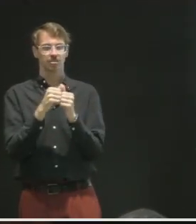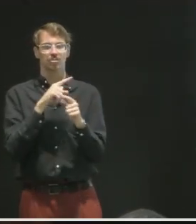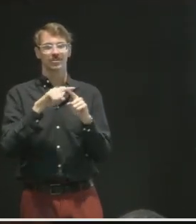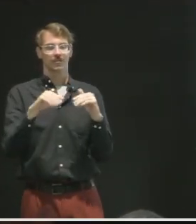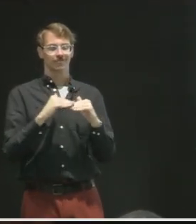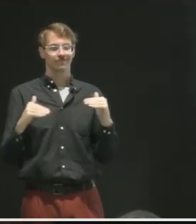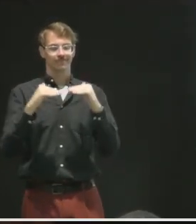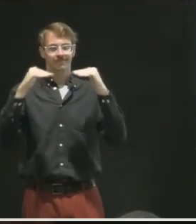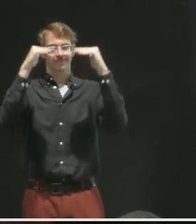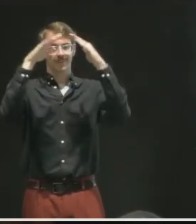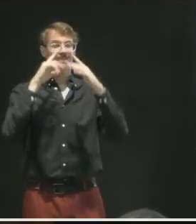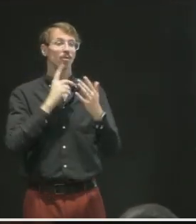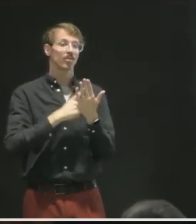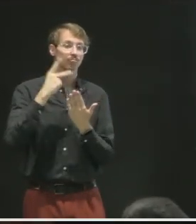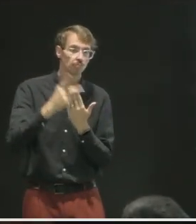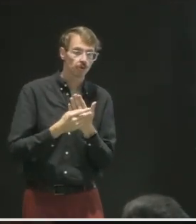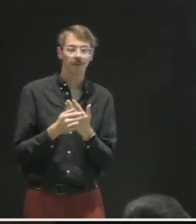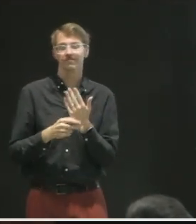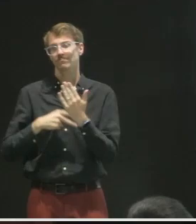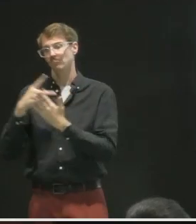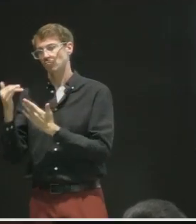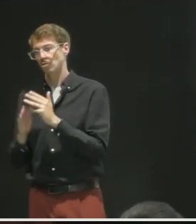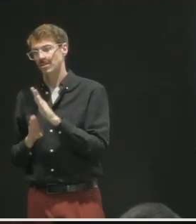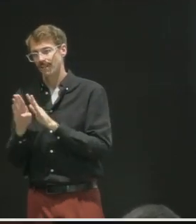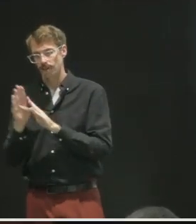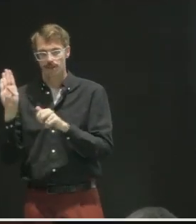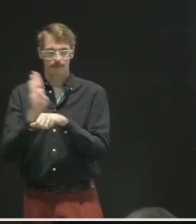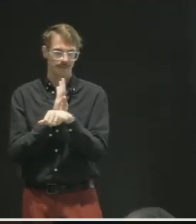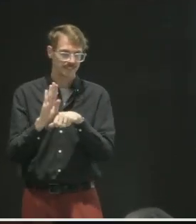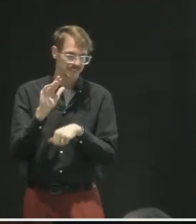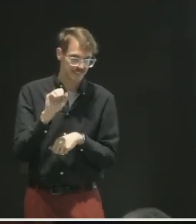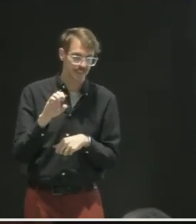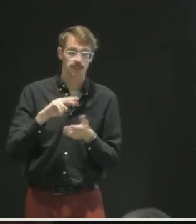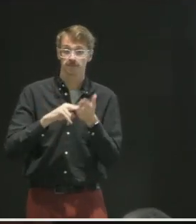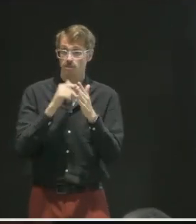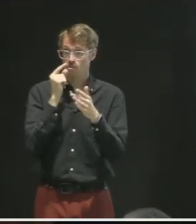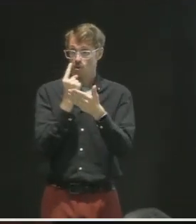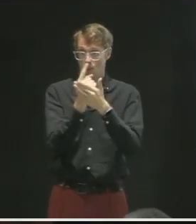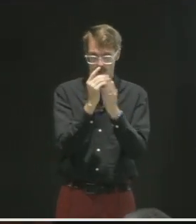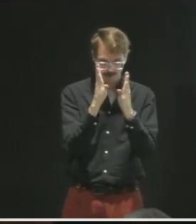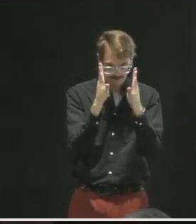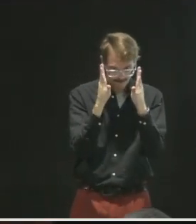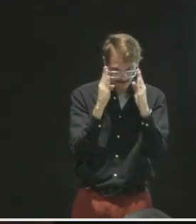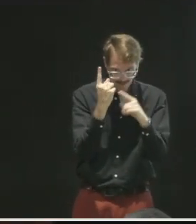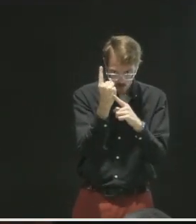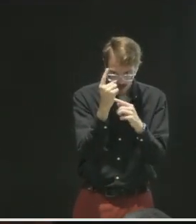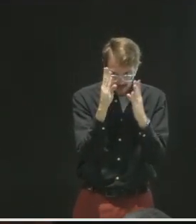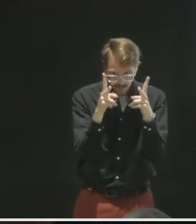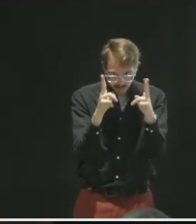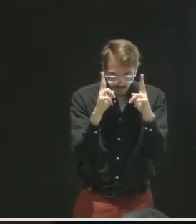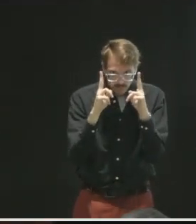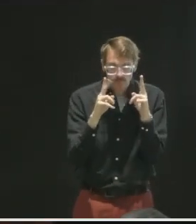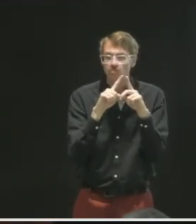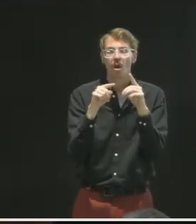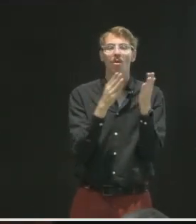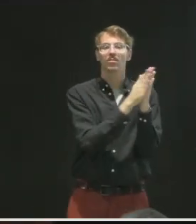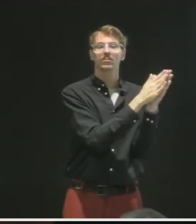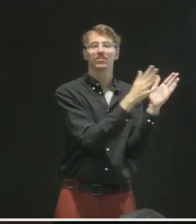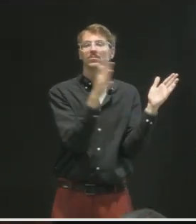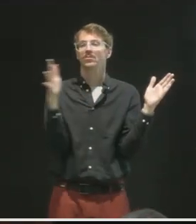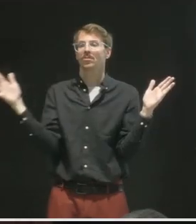cycle. So that we're looking not just at maybe developing the overarching programming, but also when you're now coming to actually